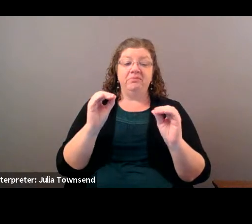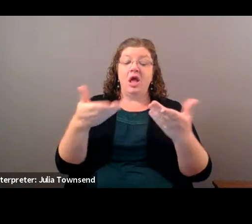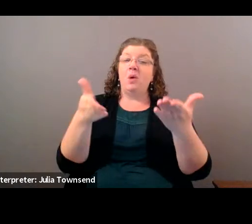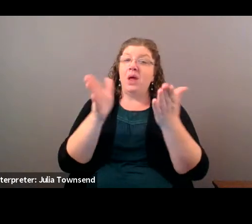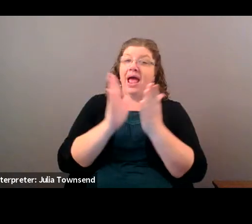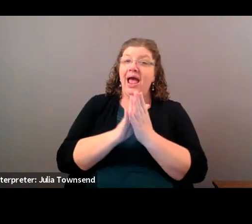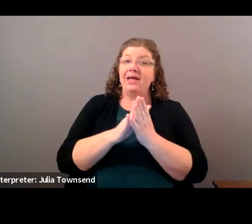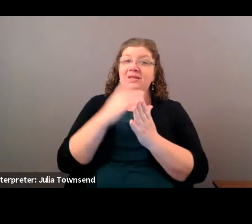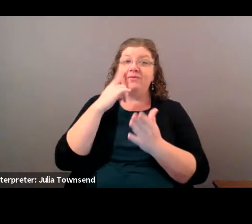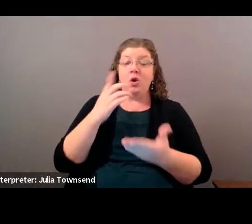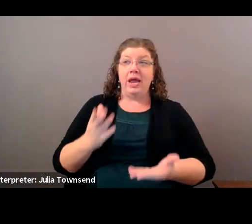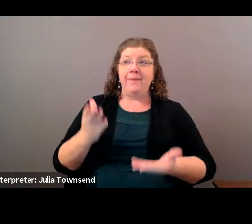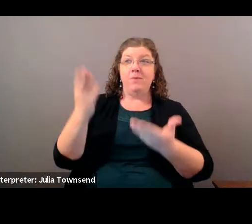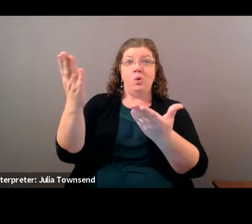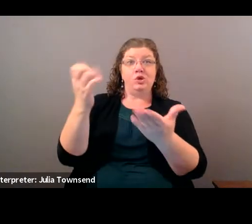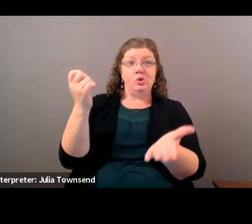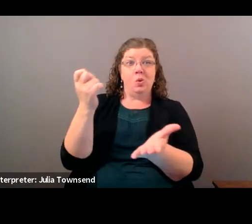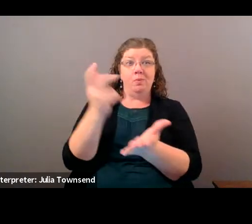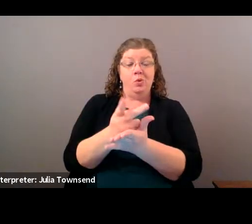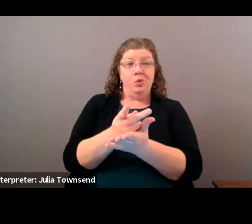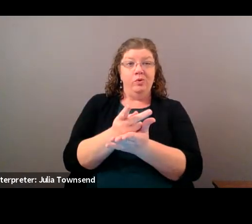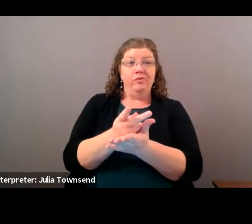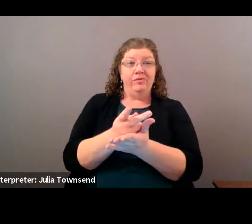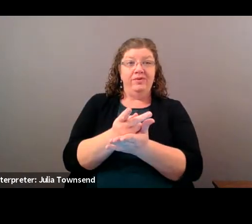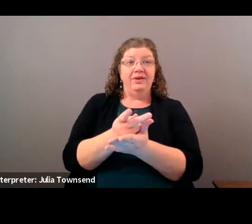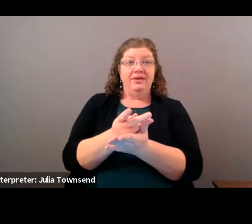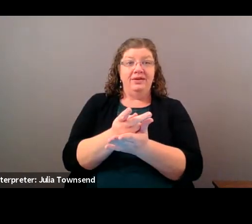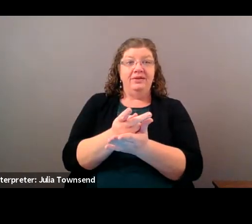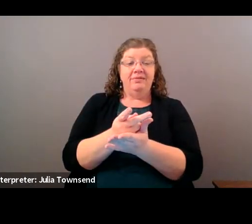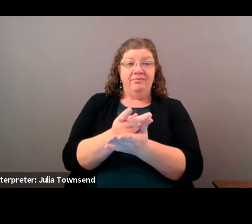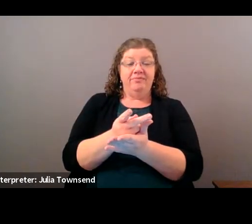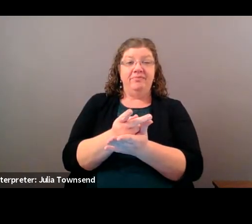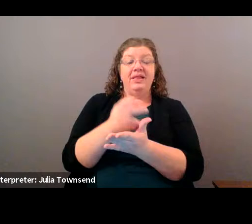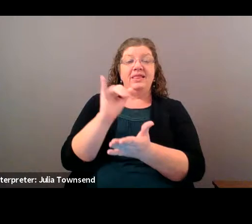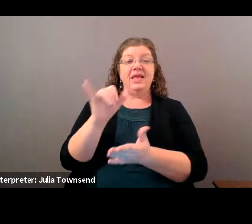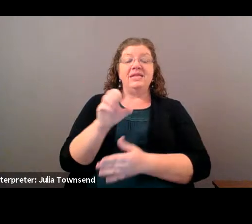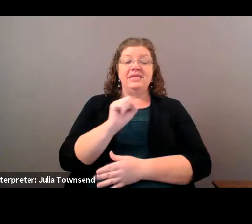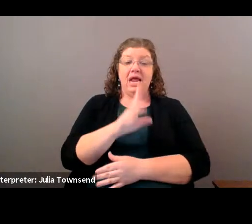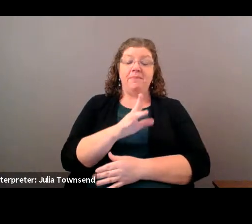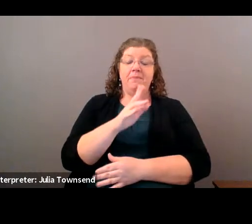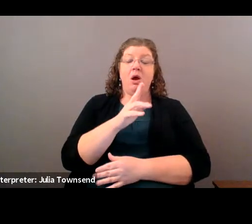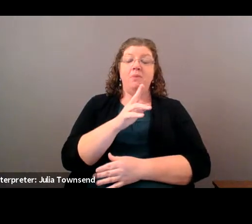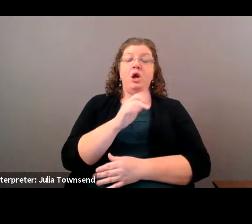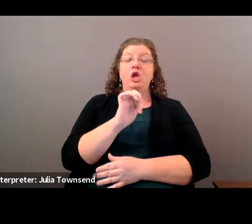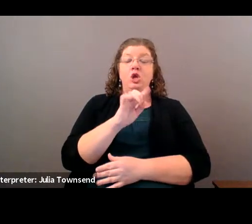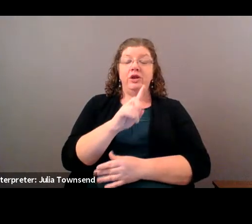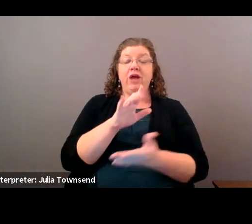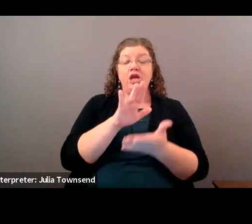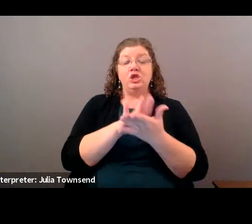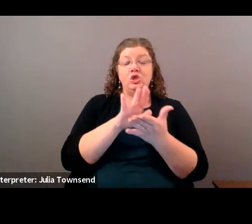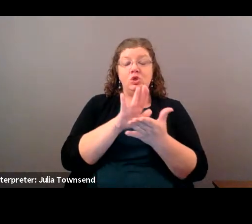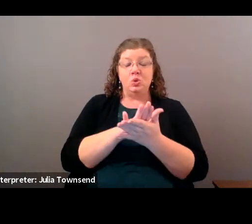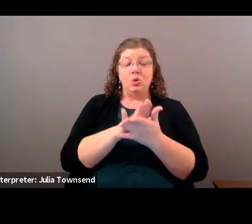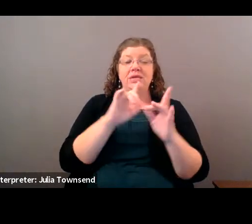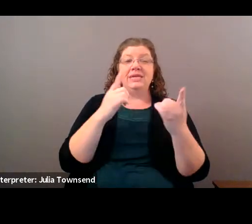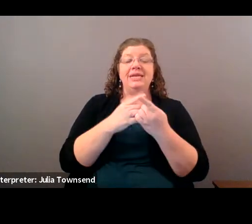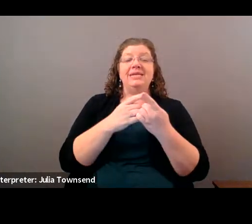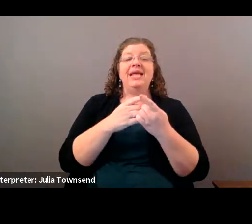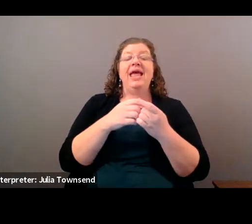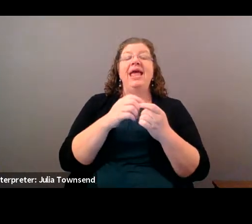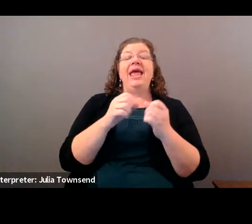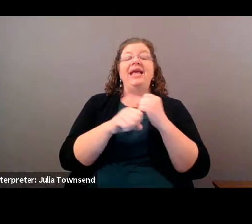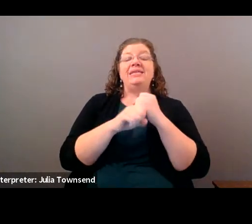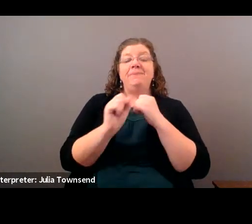a motion to approve this item, please. The Santa Barbara Unified School District's Expanded Learning